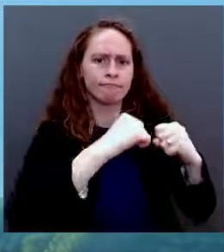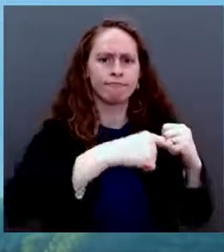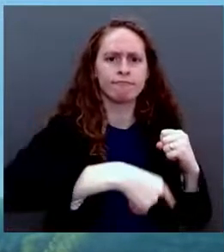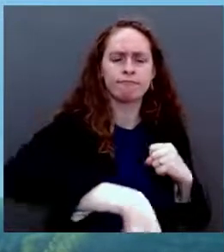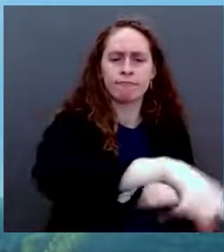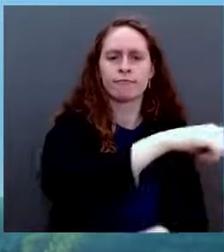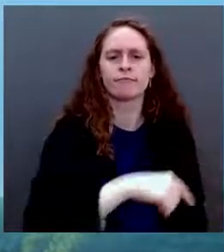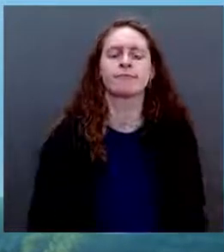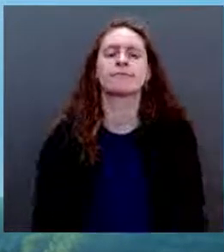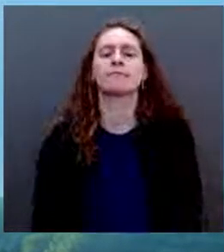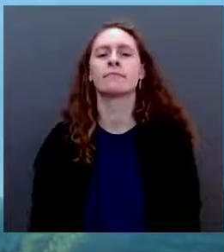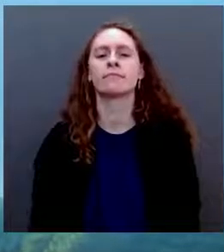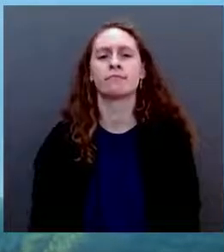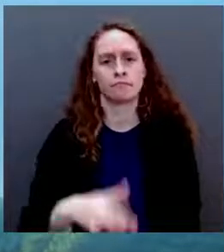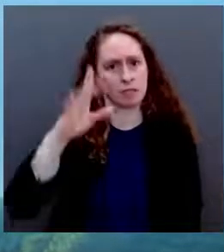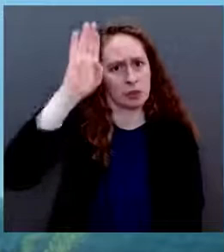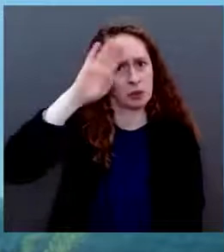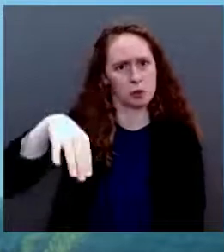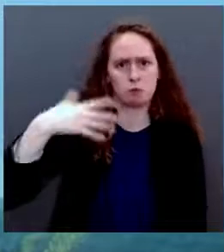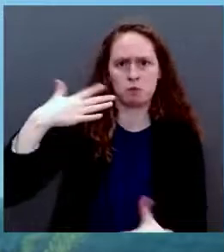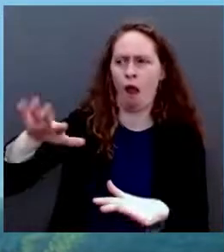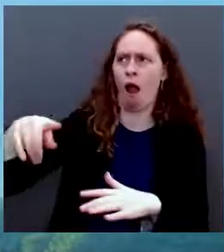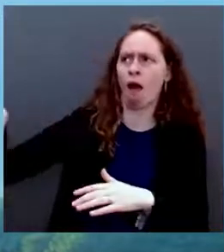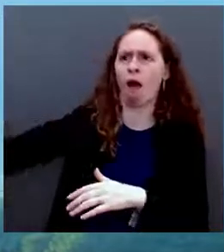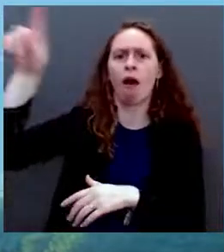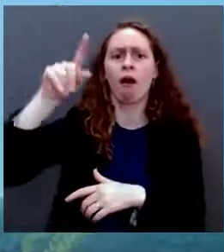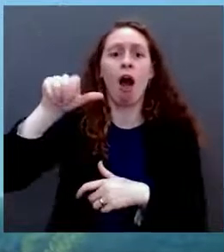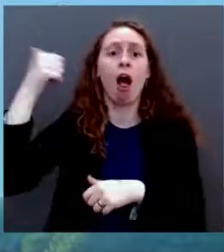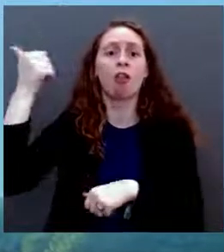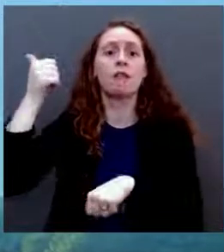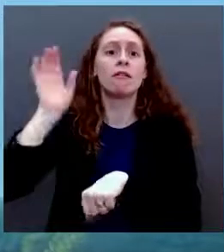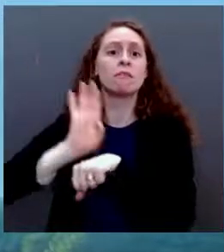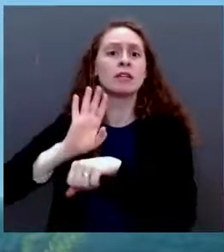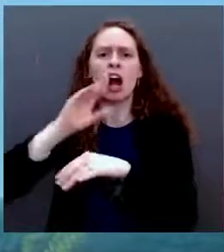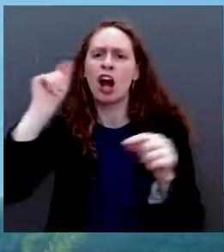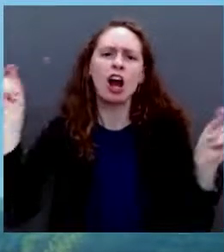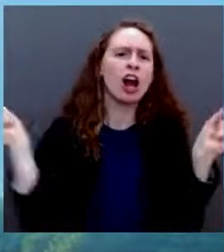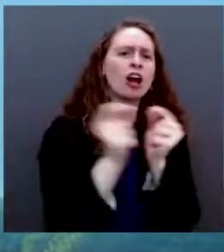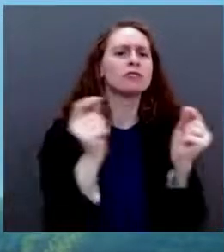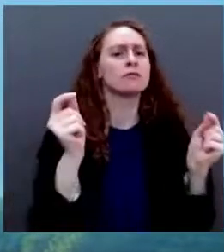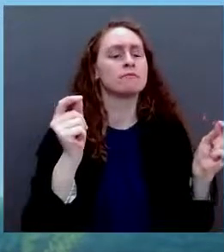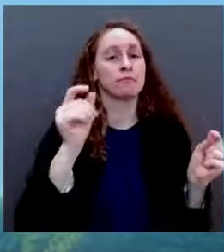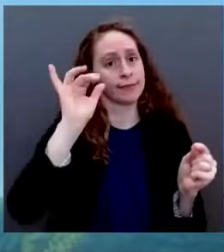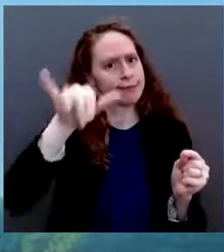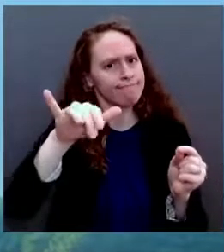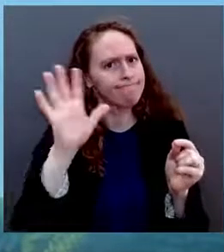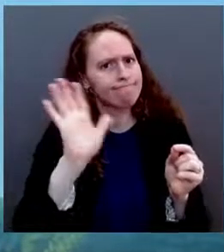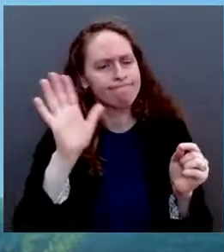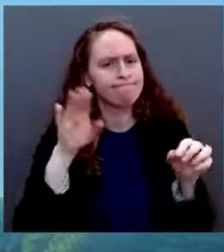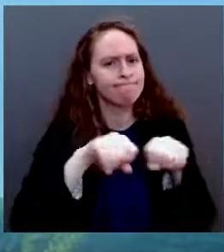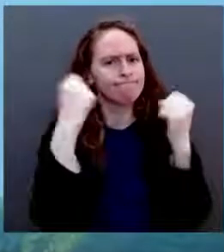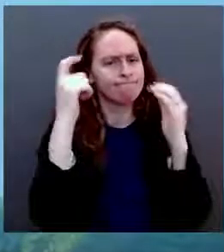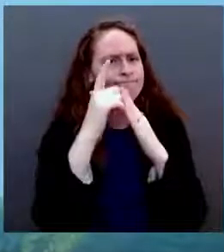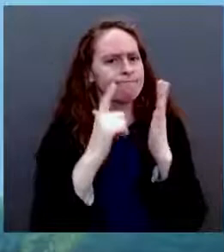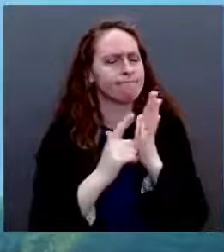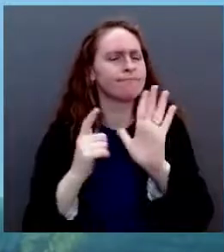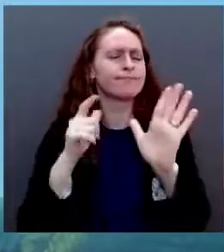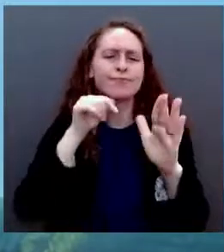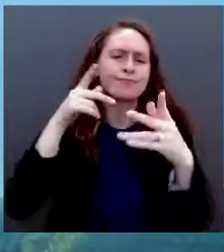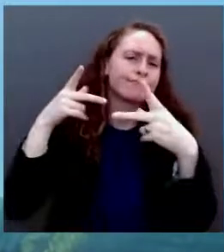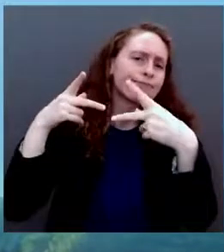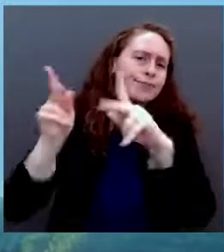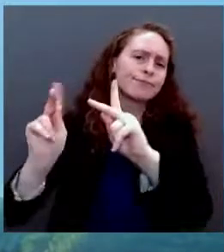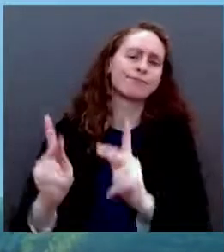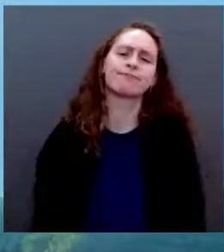Let me say in closing that anti-competitive practices in agriculture, as in any industry, hurt the